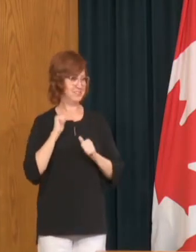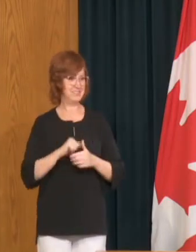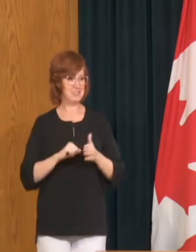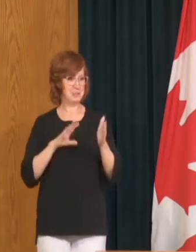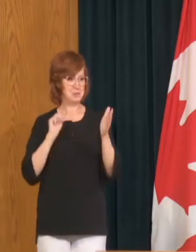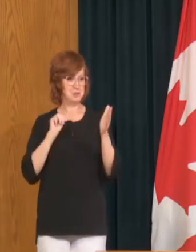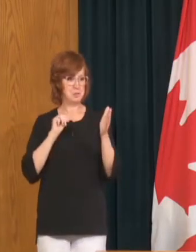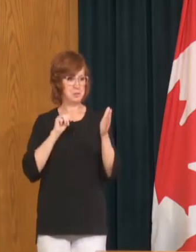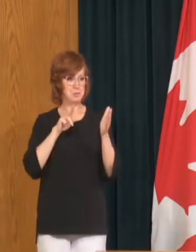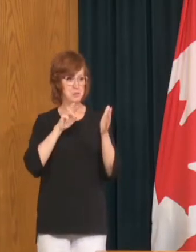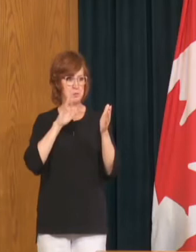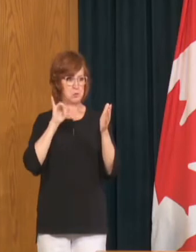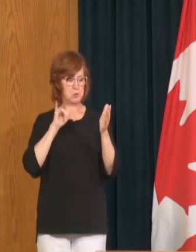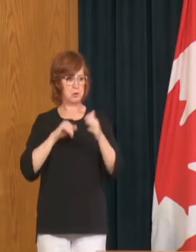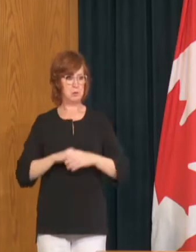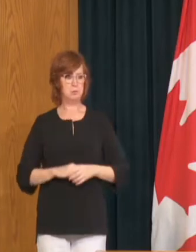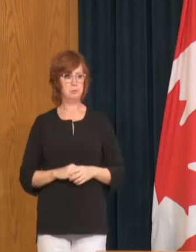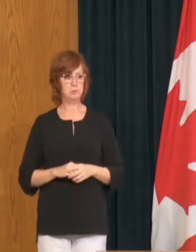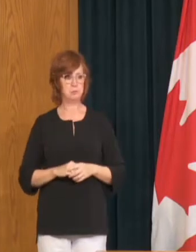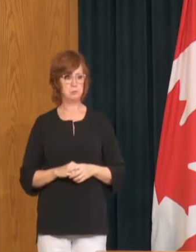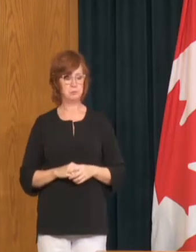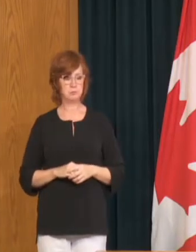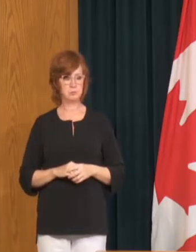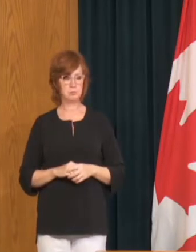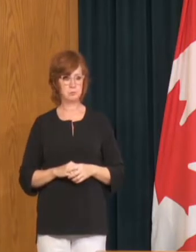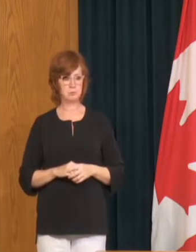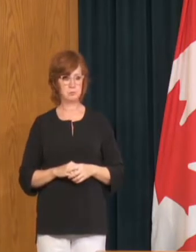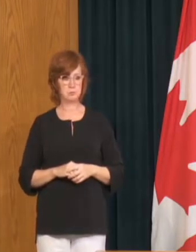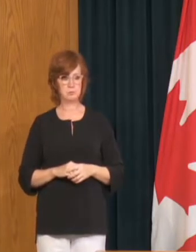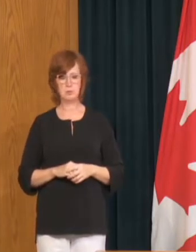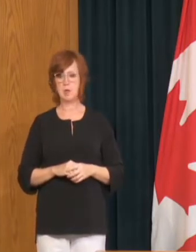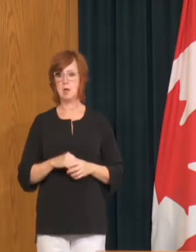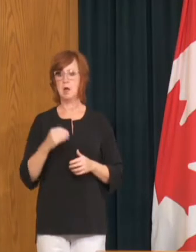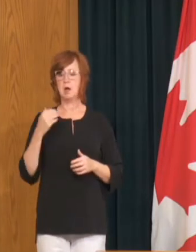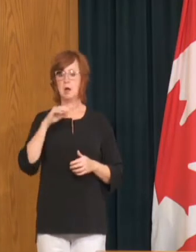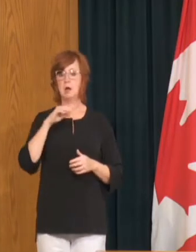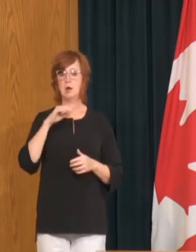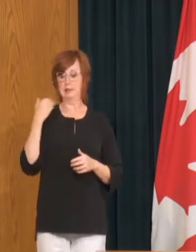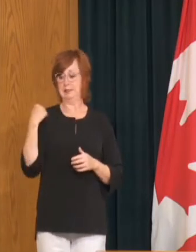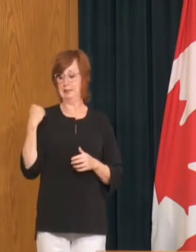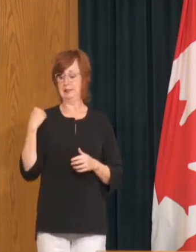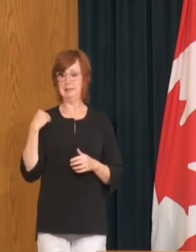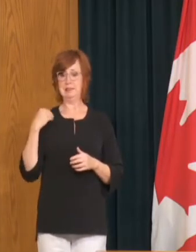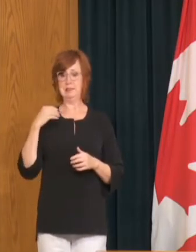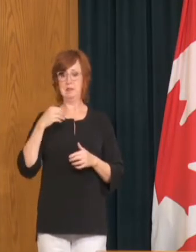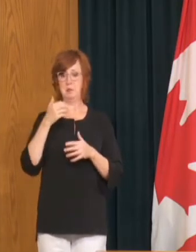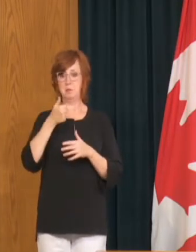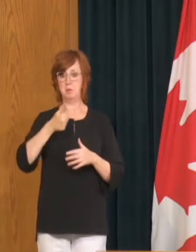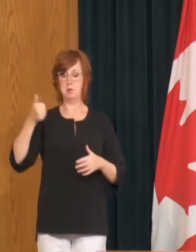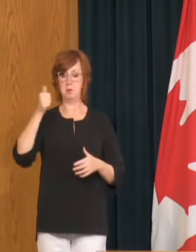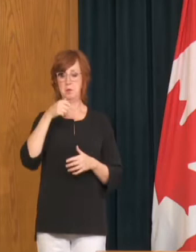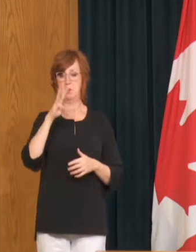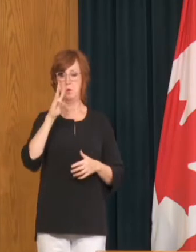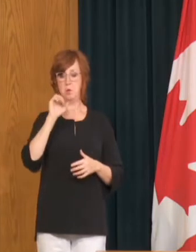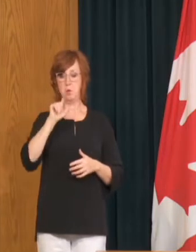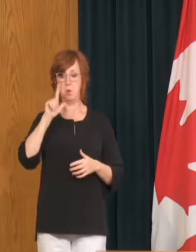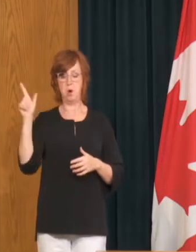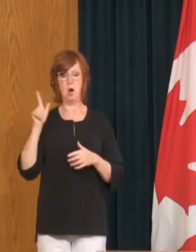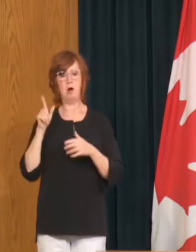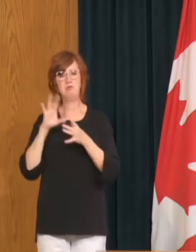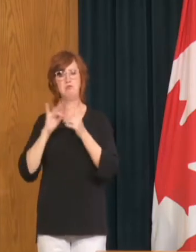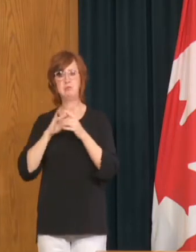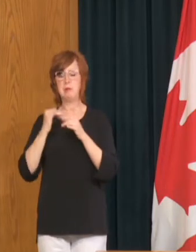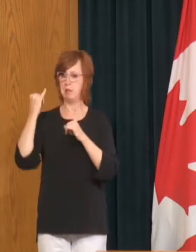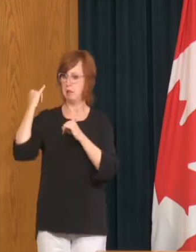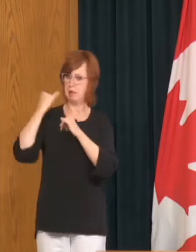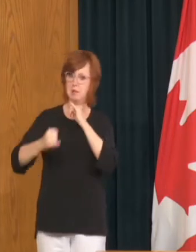Murray. Mr. Premier, your predecessor, Mr. Wall, used to talk about the end of session and how occasionally